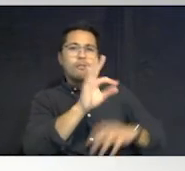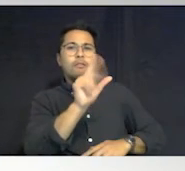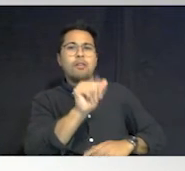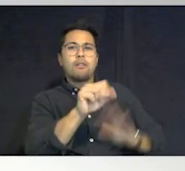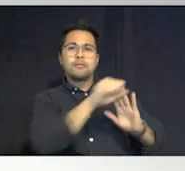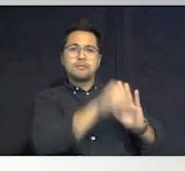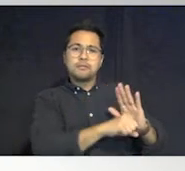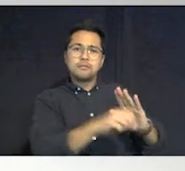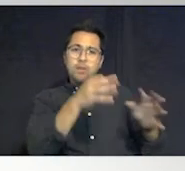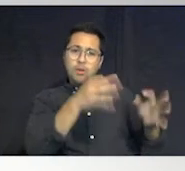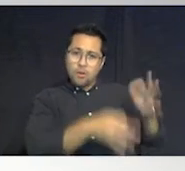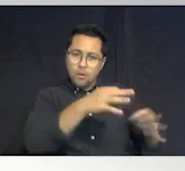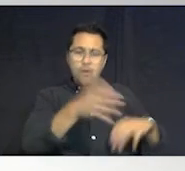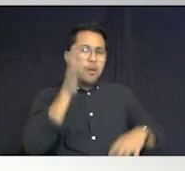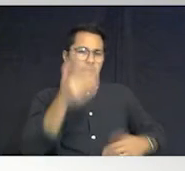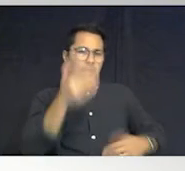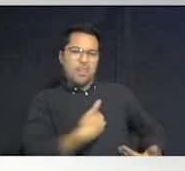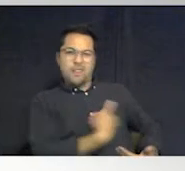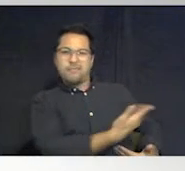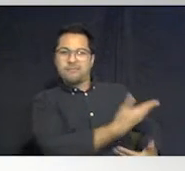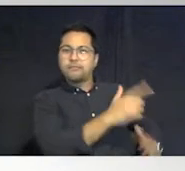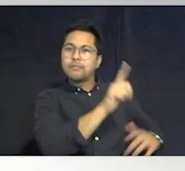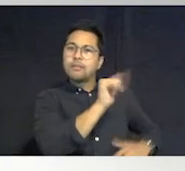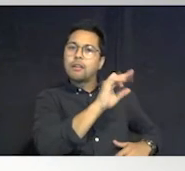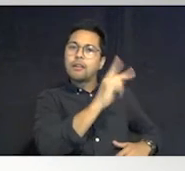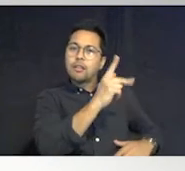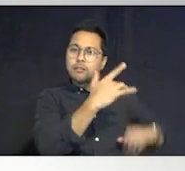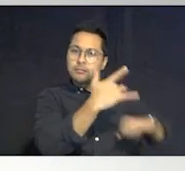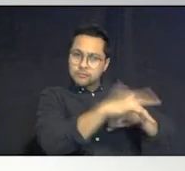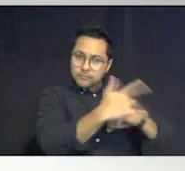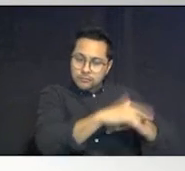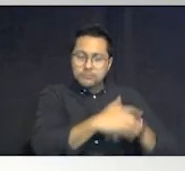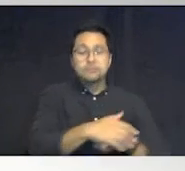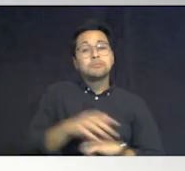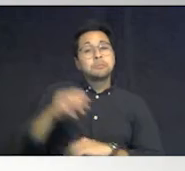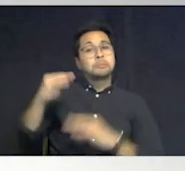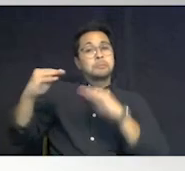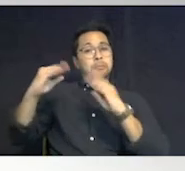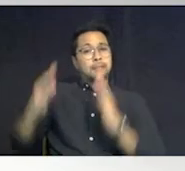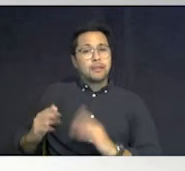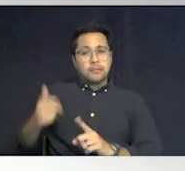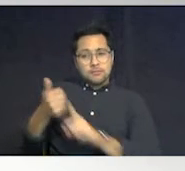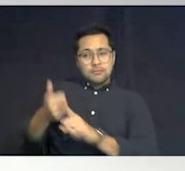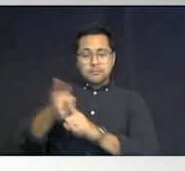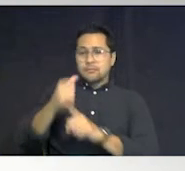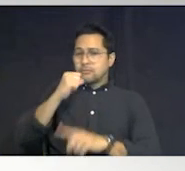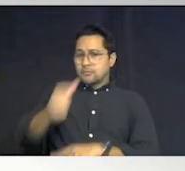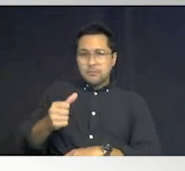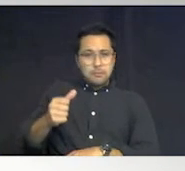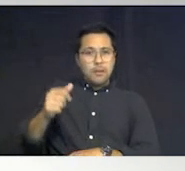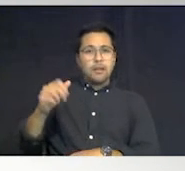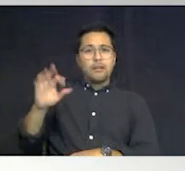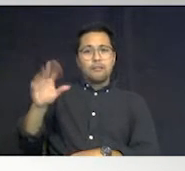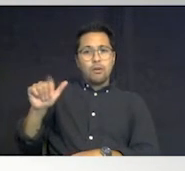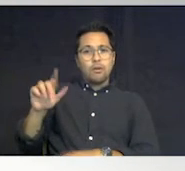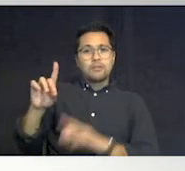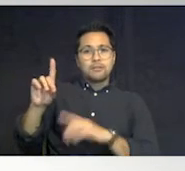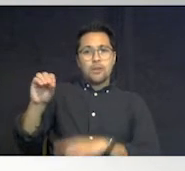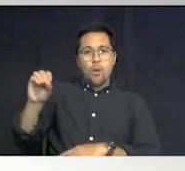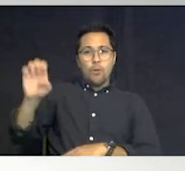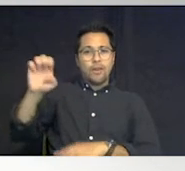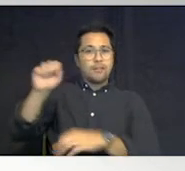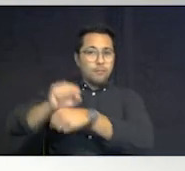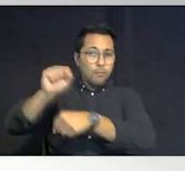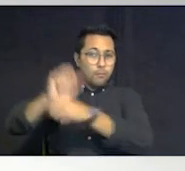More information is provided at the link here. A mediator must also not be a Florida Department of Education employee or an